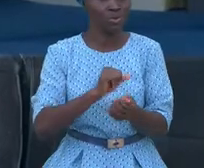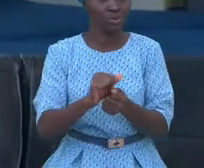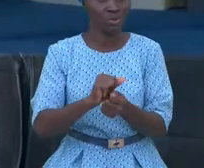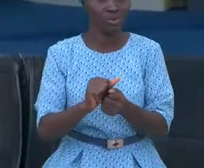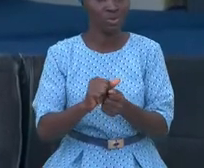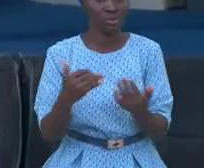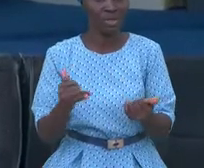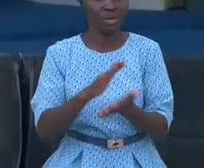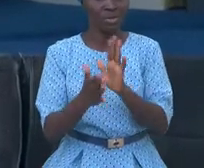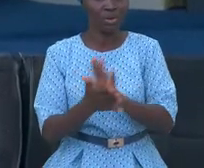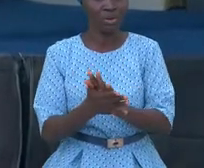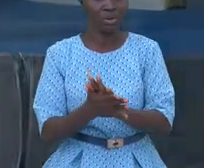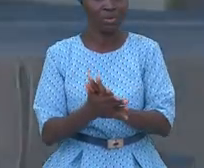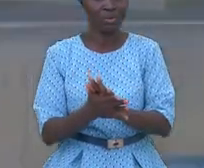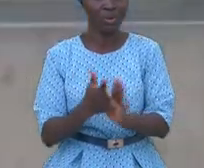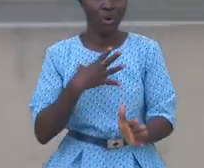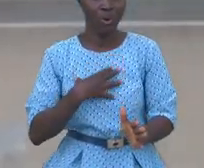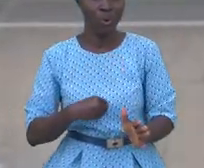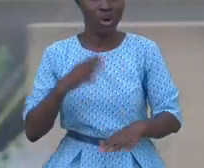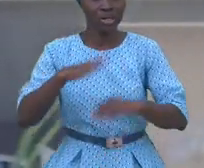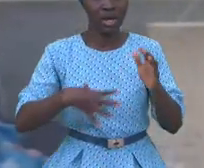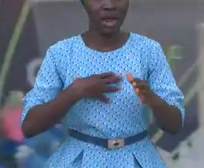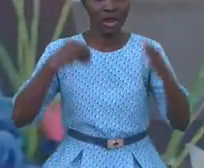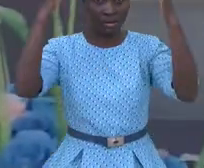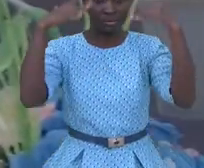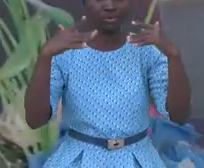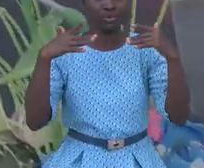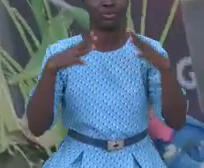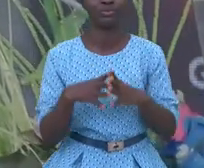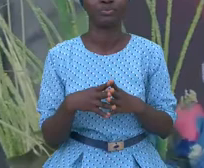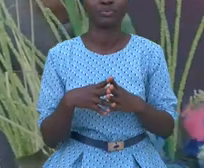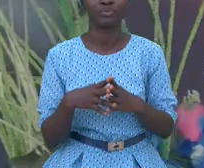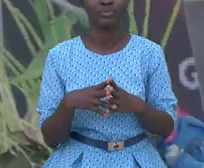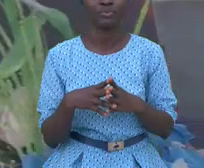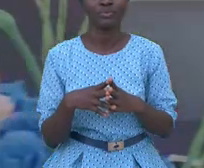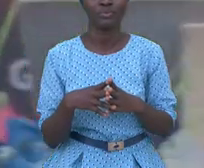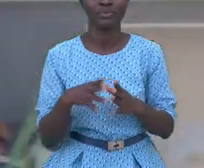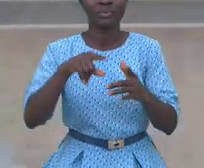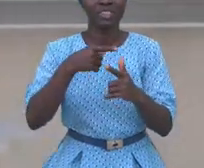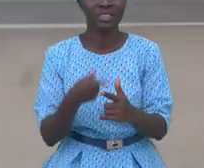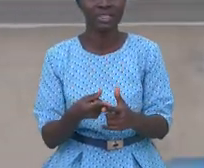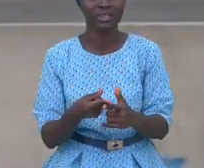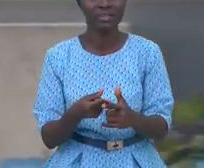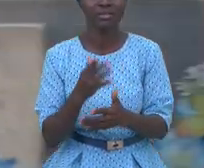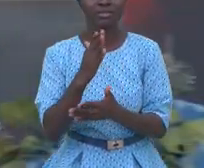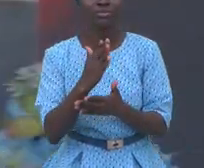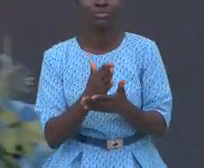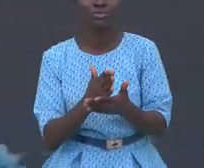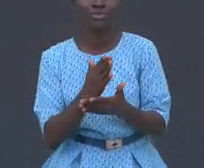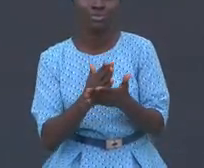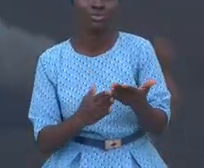washed before, and he was as white as snow. And then something